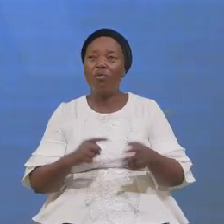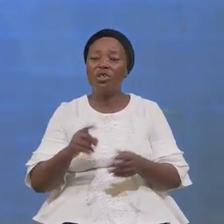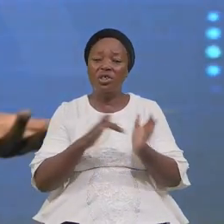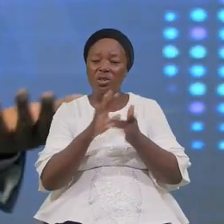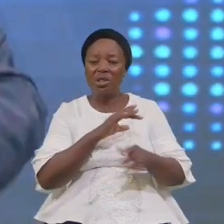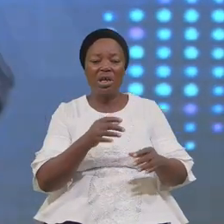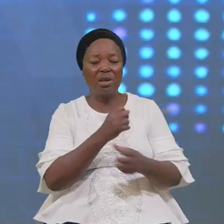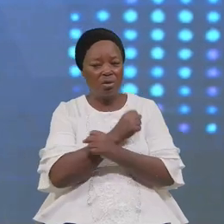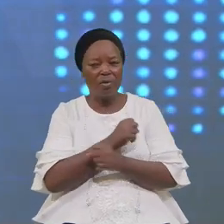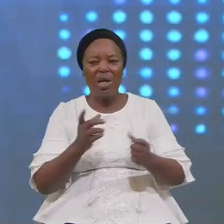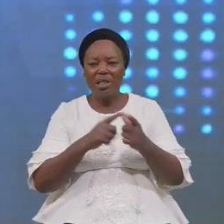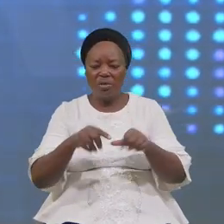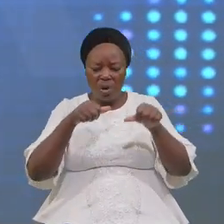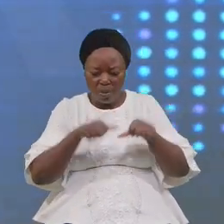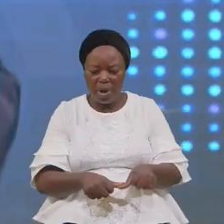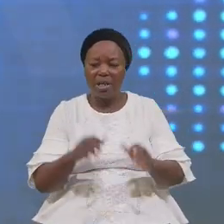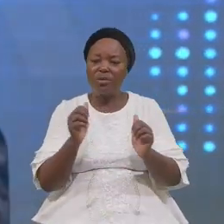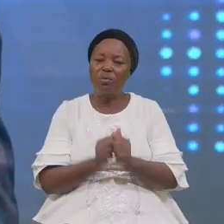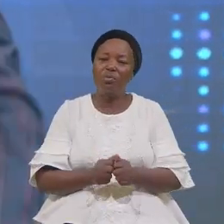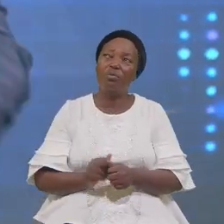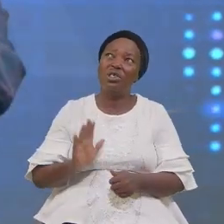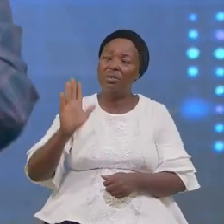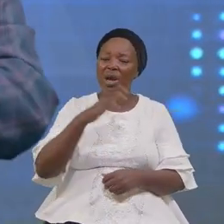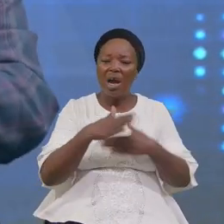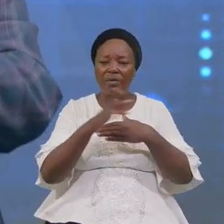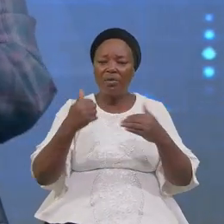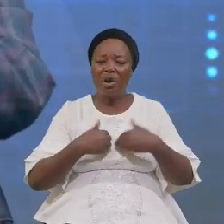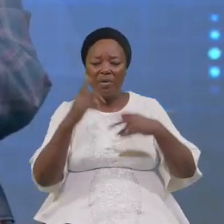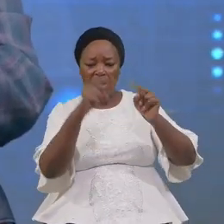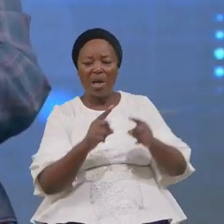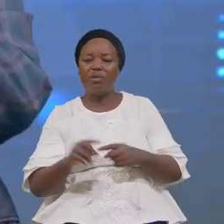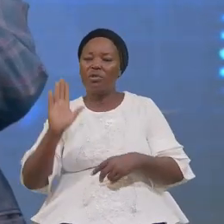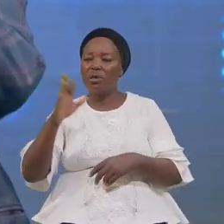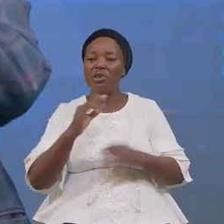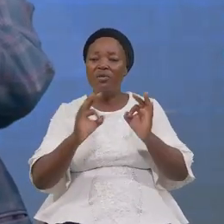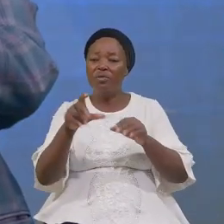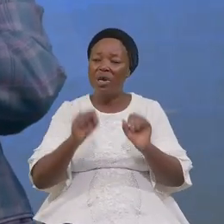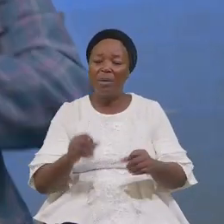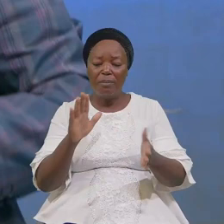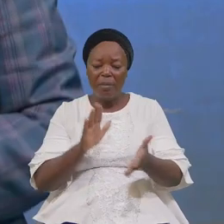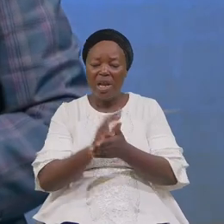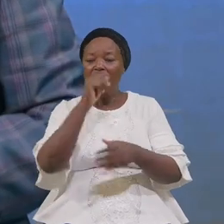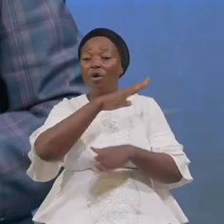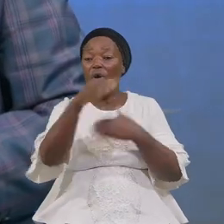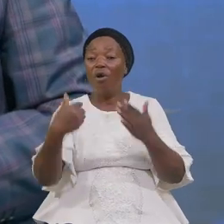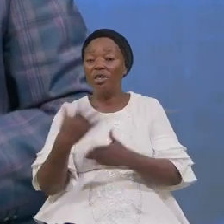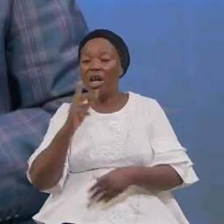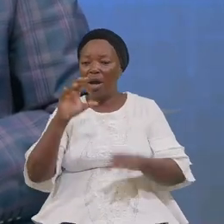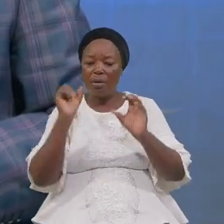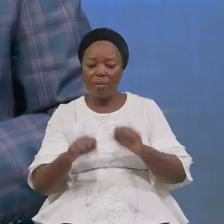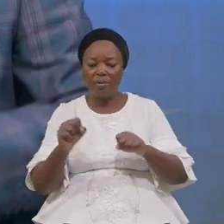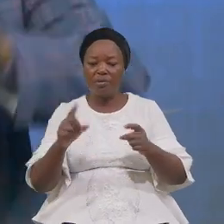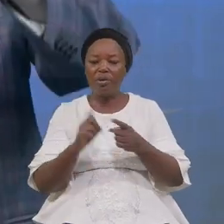have come to him. If thou canst believe, all things are possible to him